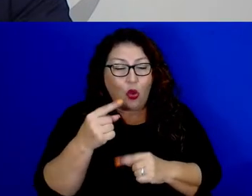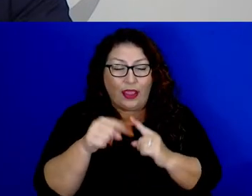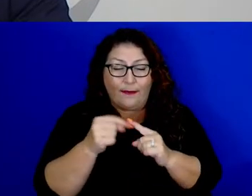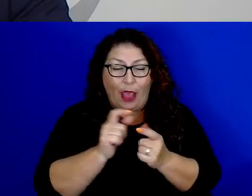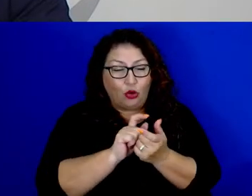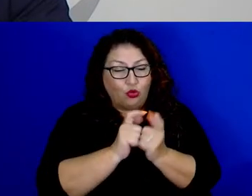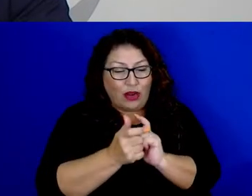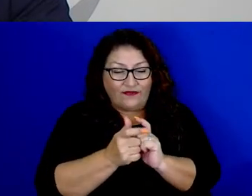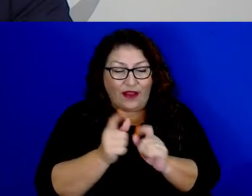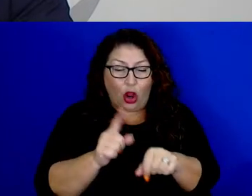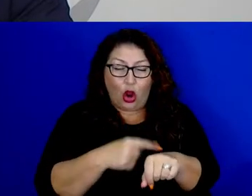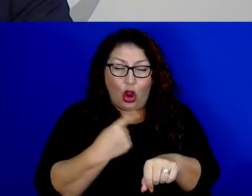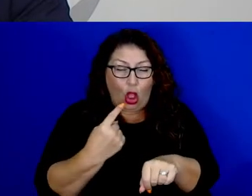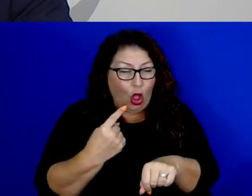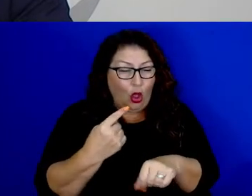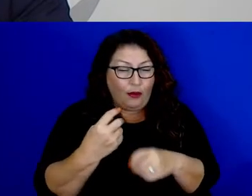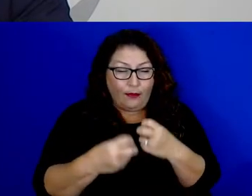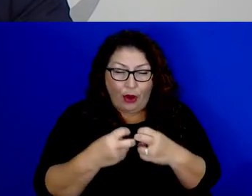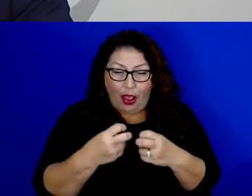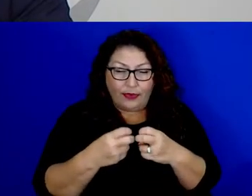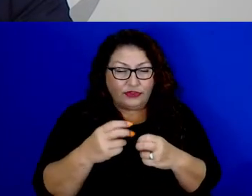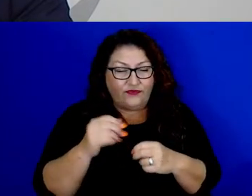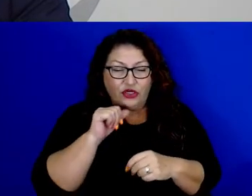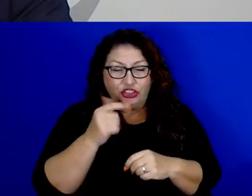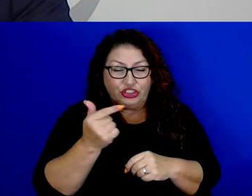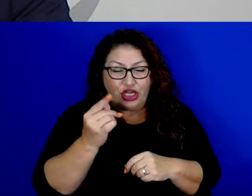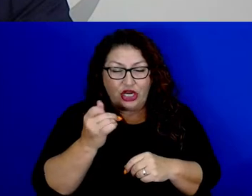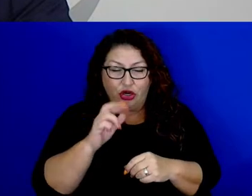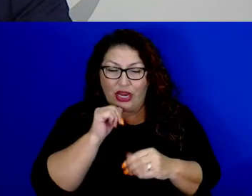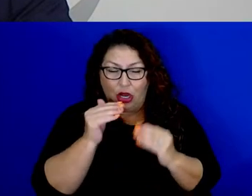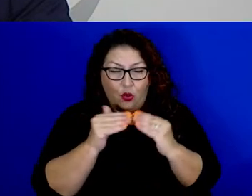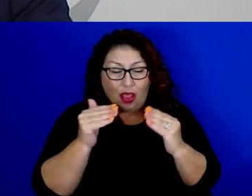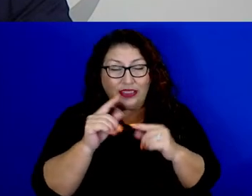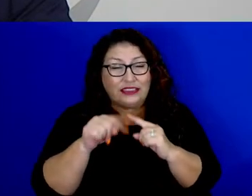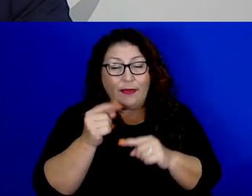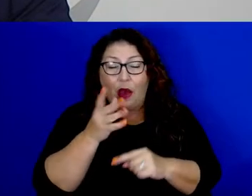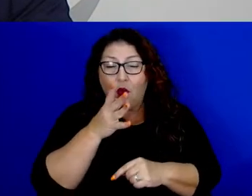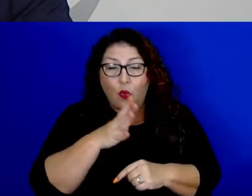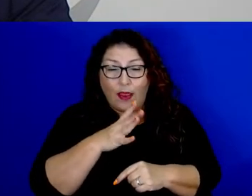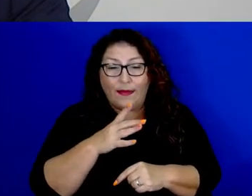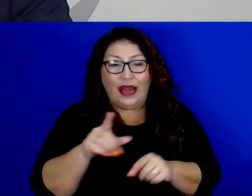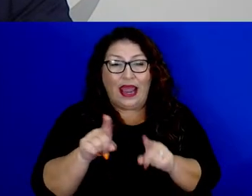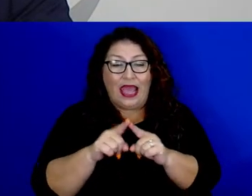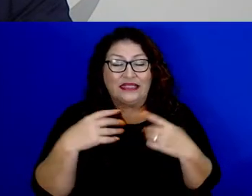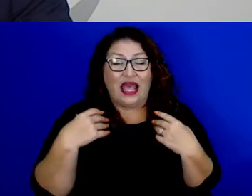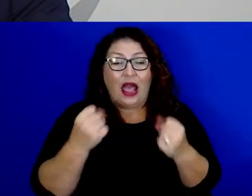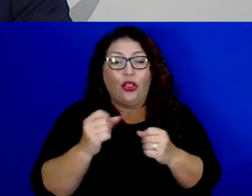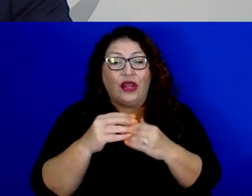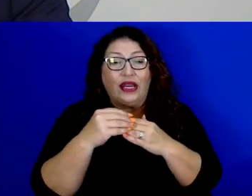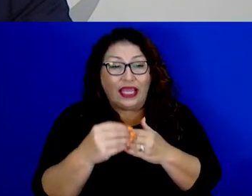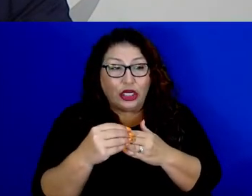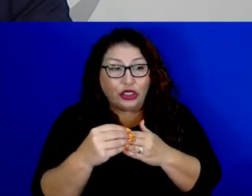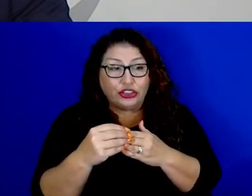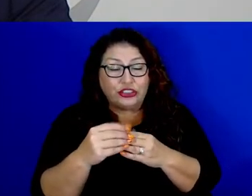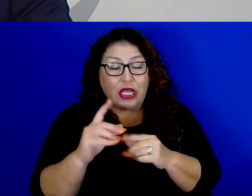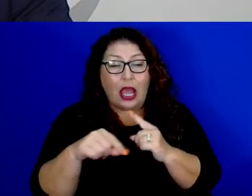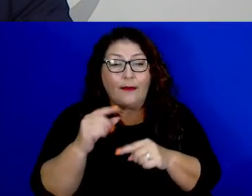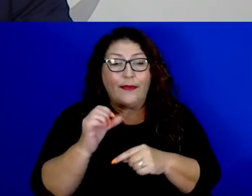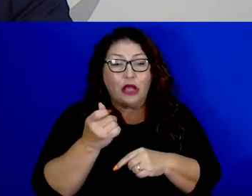gender inequalities. This is about women as health leaders, about gendered responses to